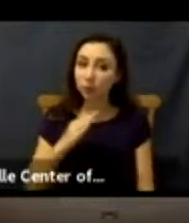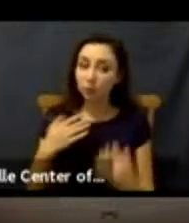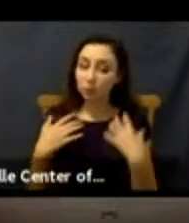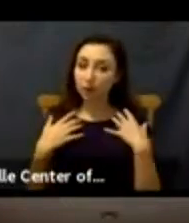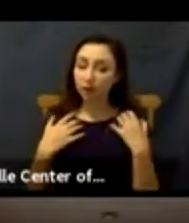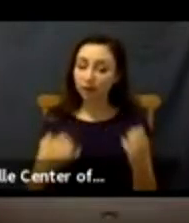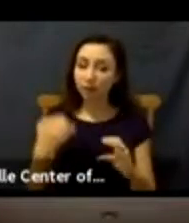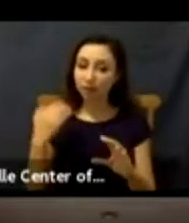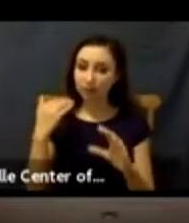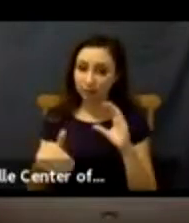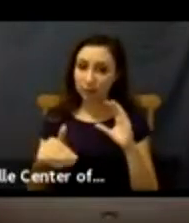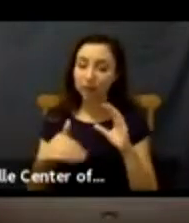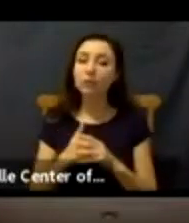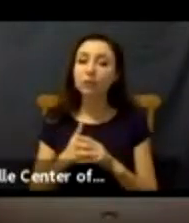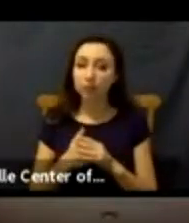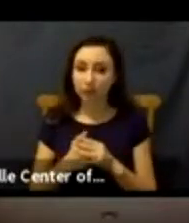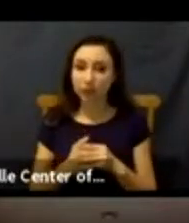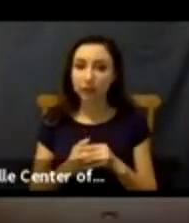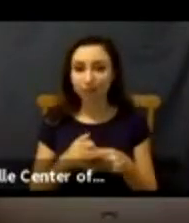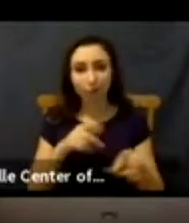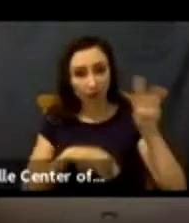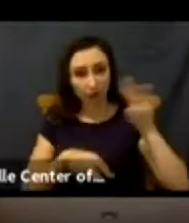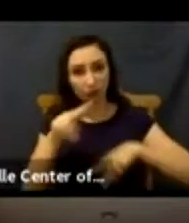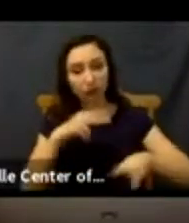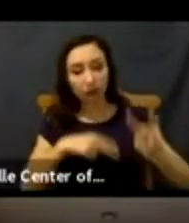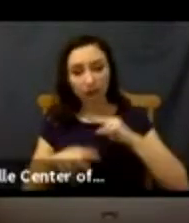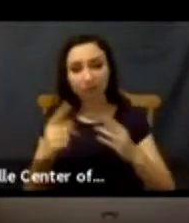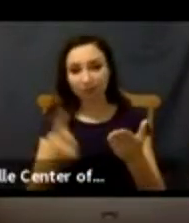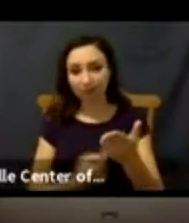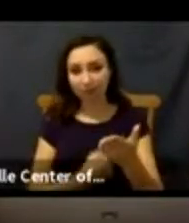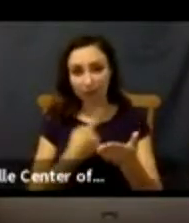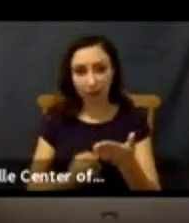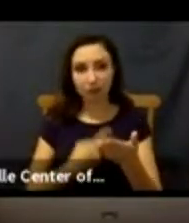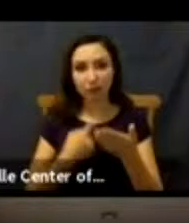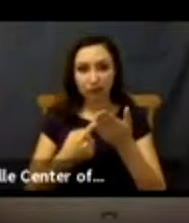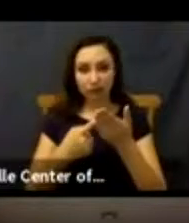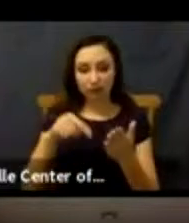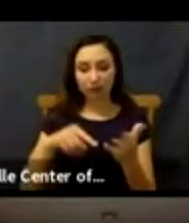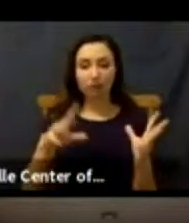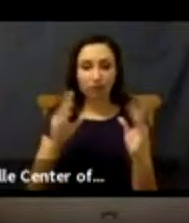emails are looked at and sometimes discussed at this meeting.